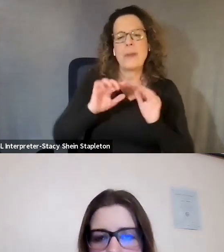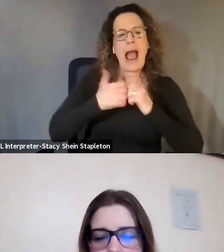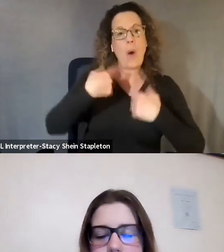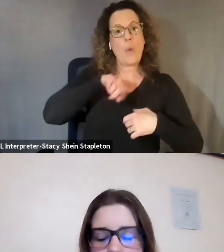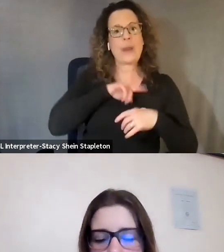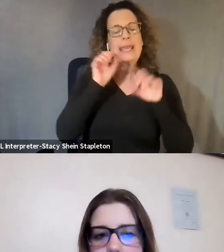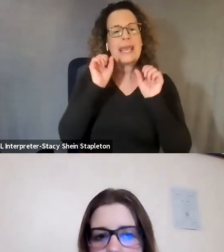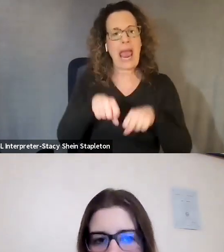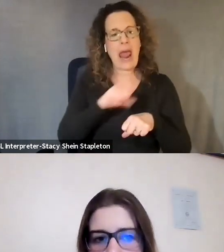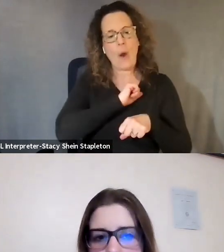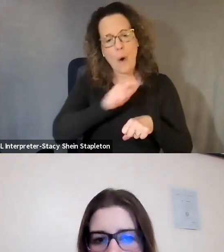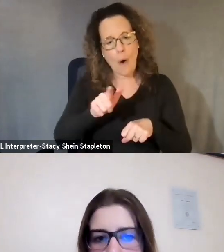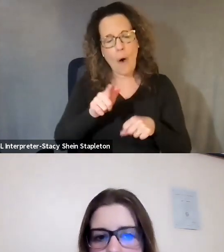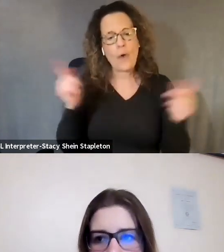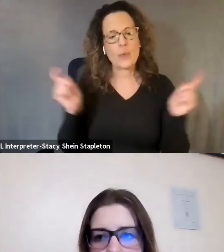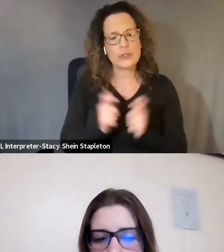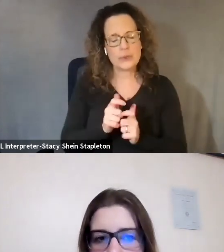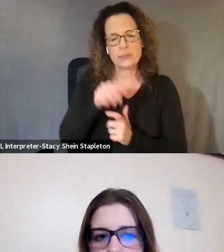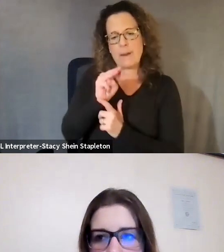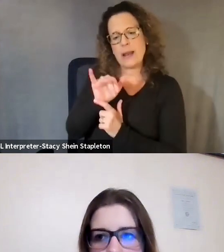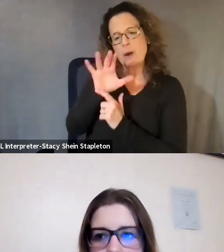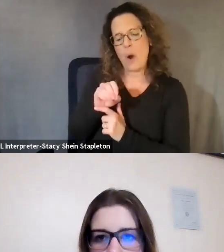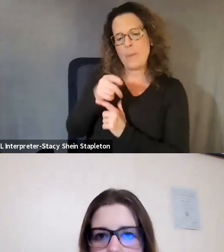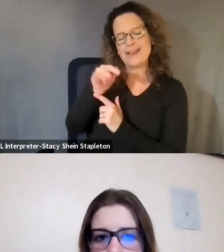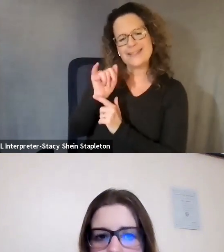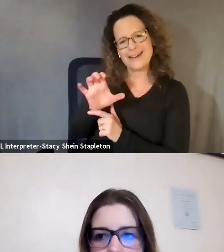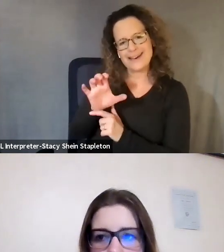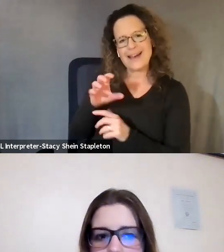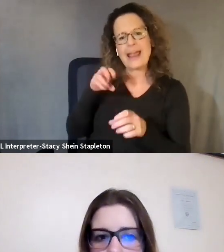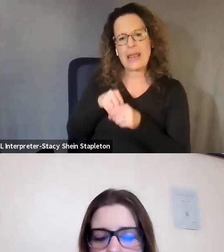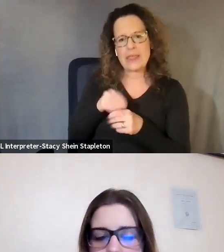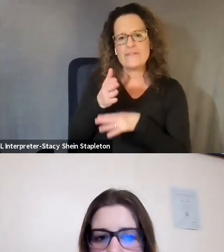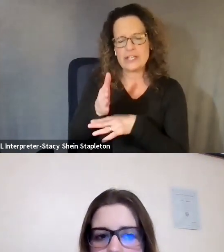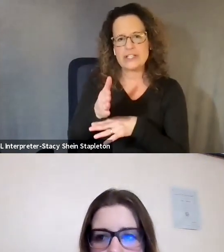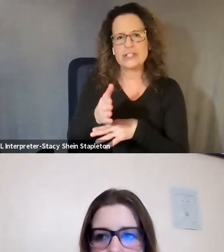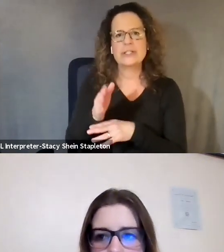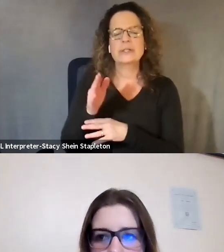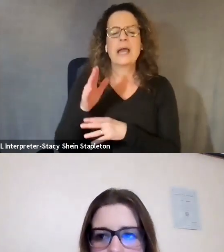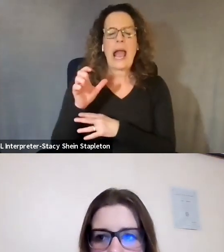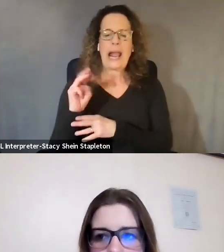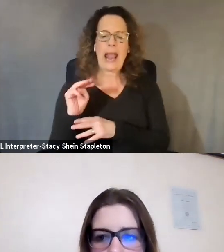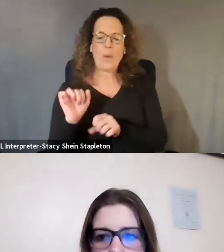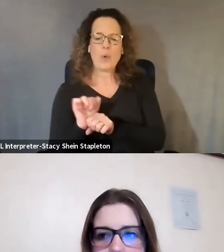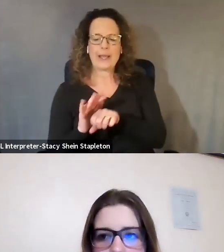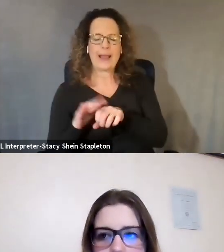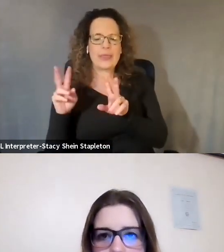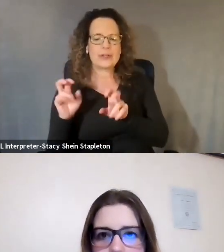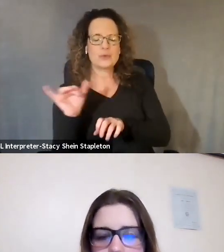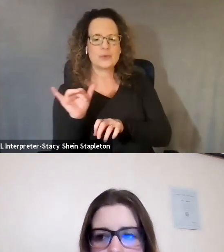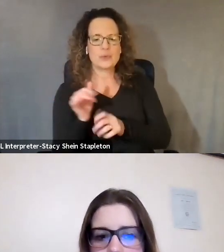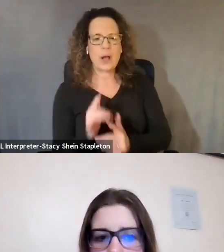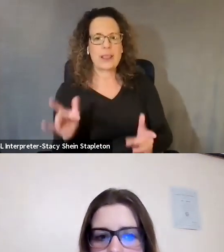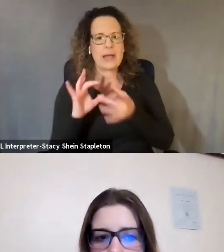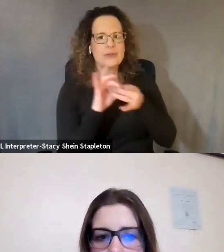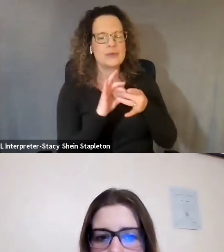we all can reduce microplastics. And this, and I know Cam is actually working on this very issue because this has a lot to